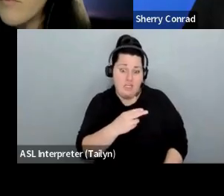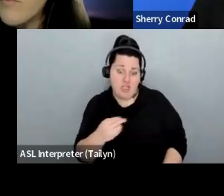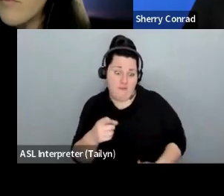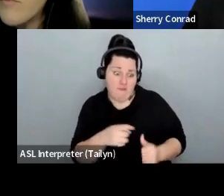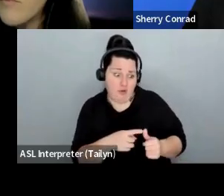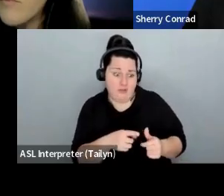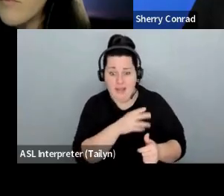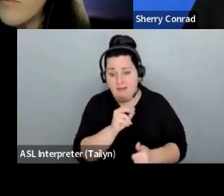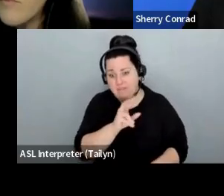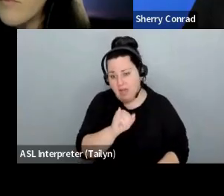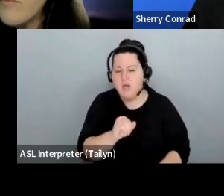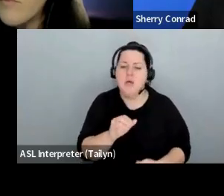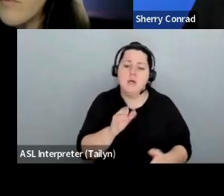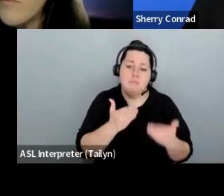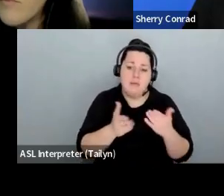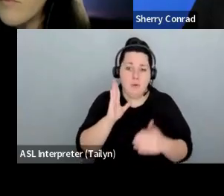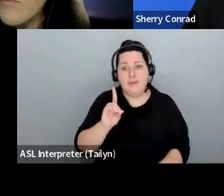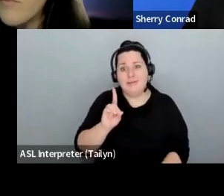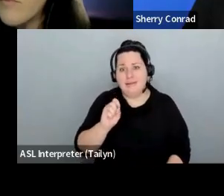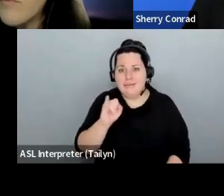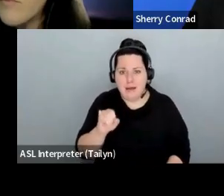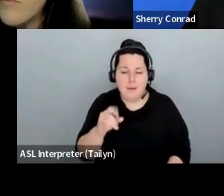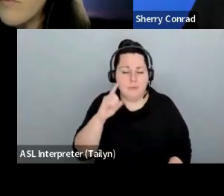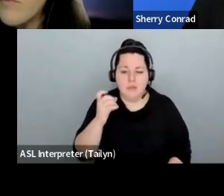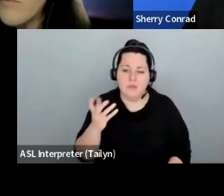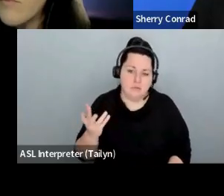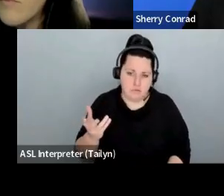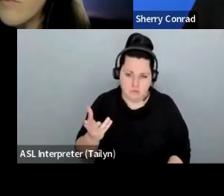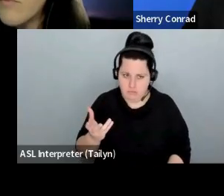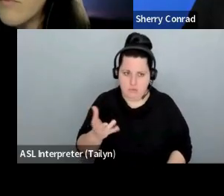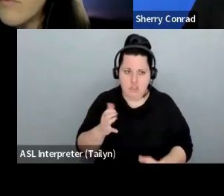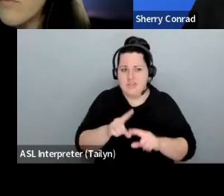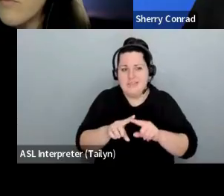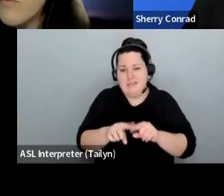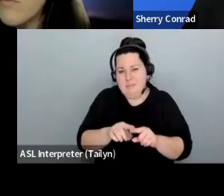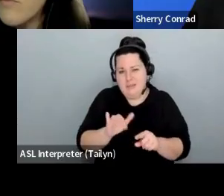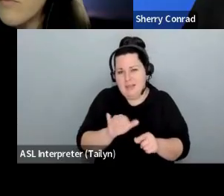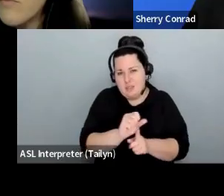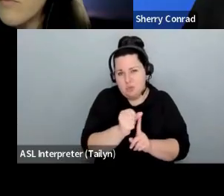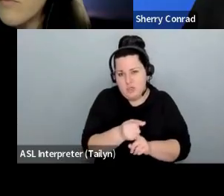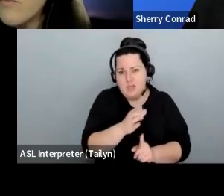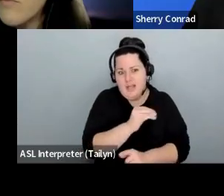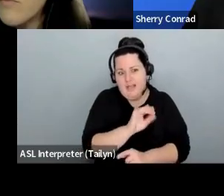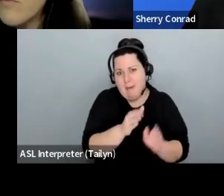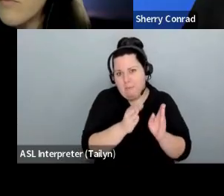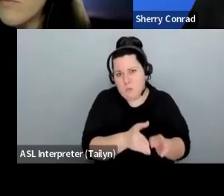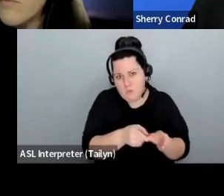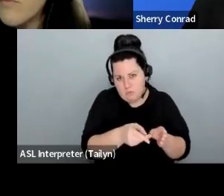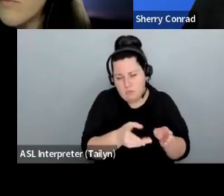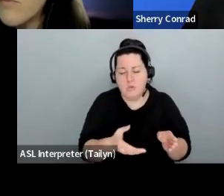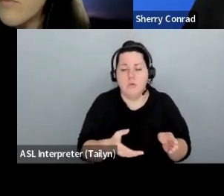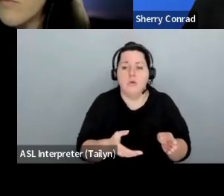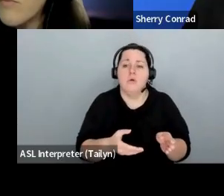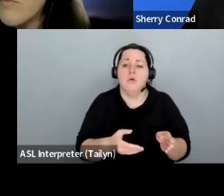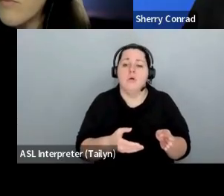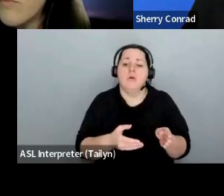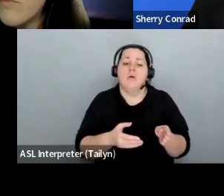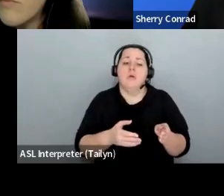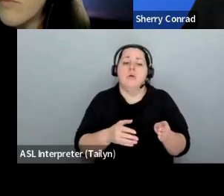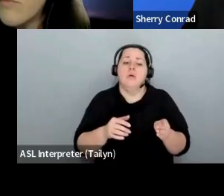We're going to probably do DSI because just depending on the case and the friend. So